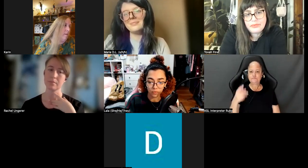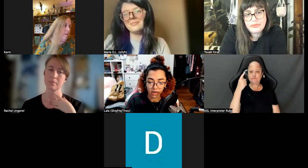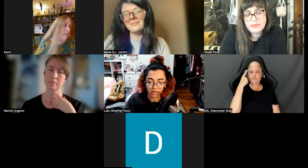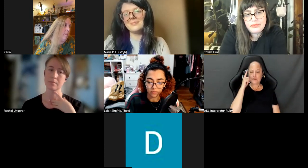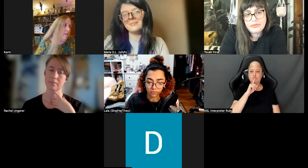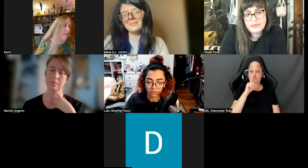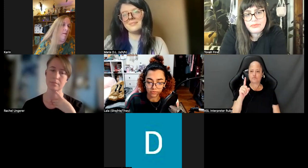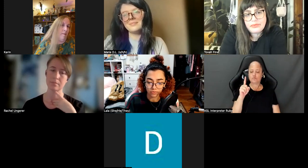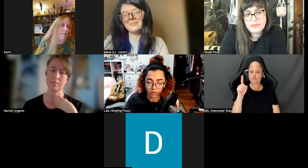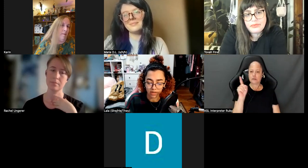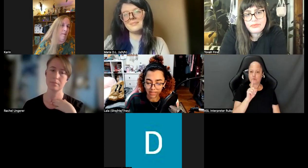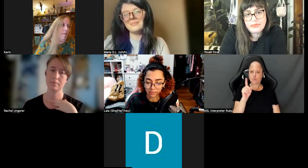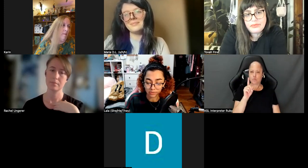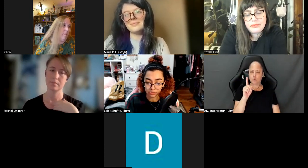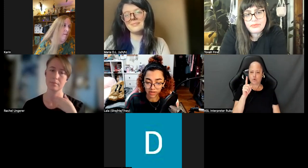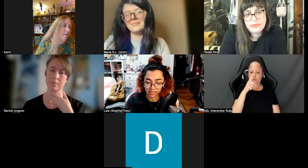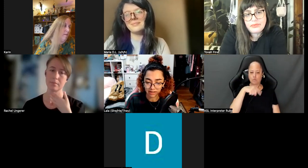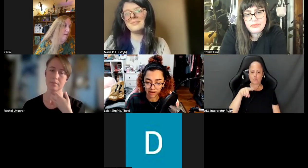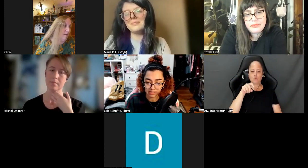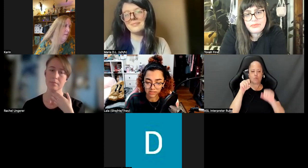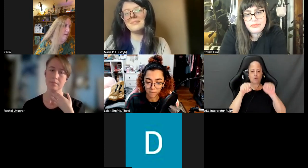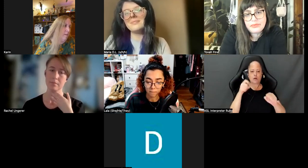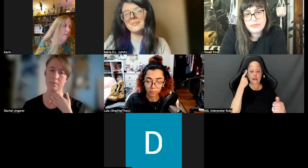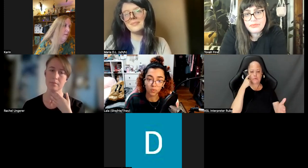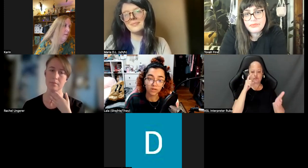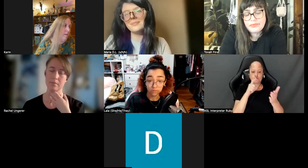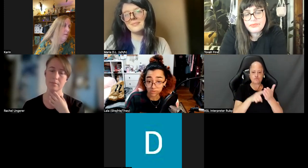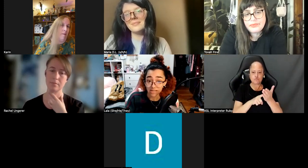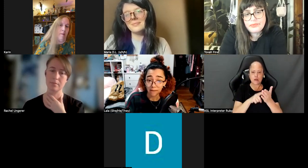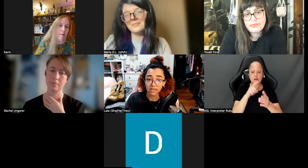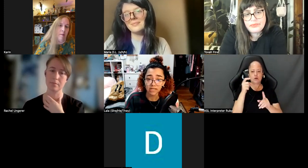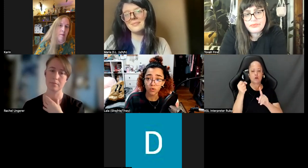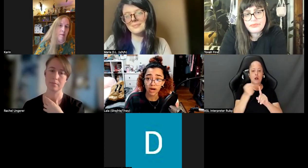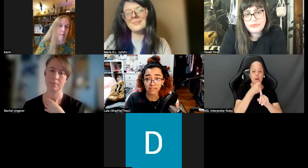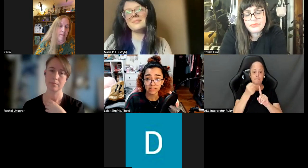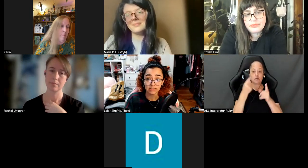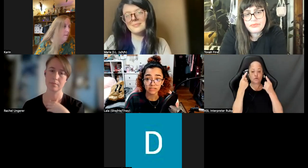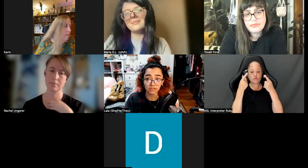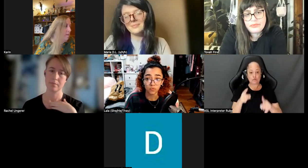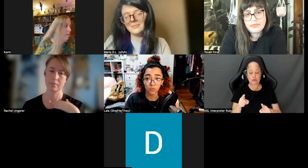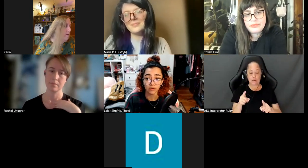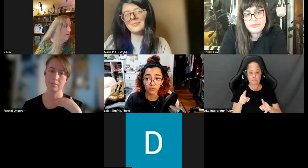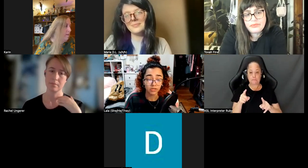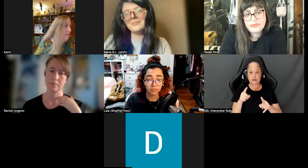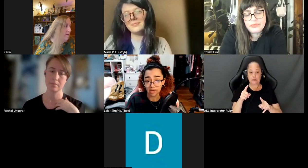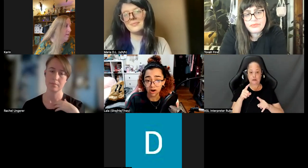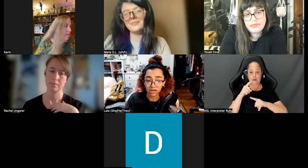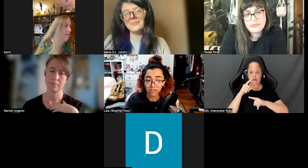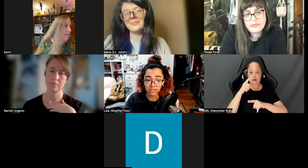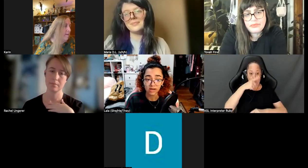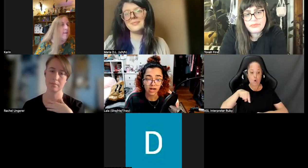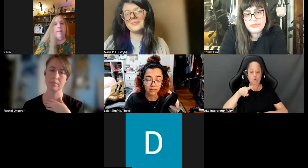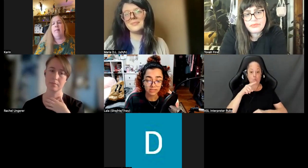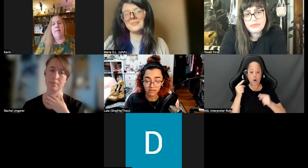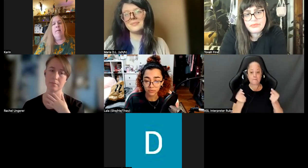really where we're able to recognize when abuse is happening, or at least when we're being